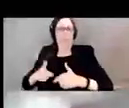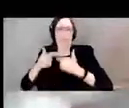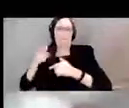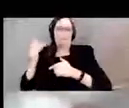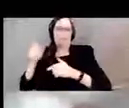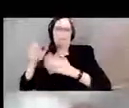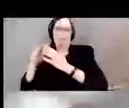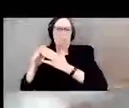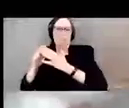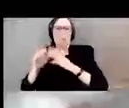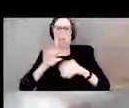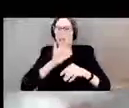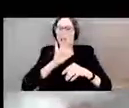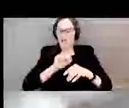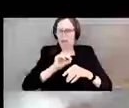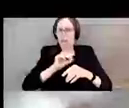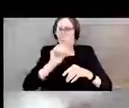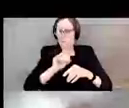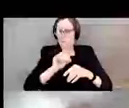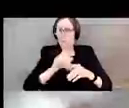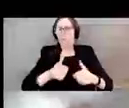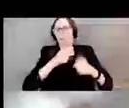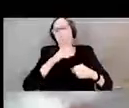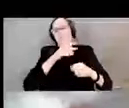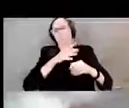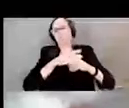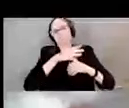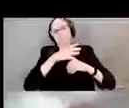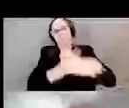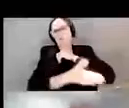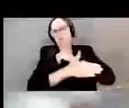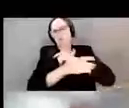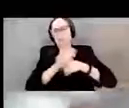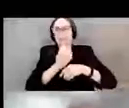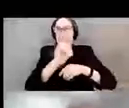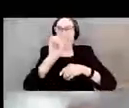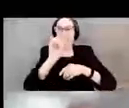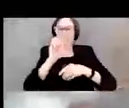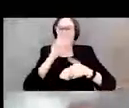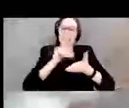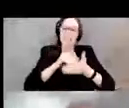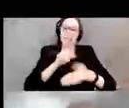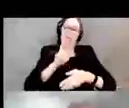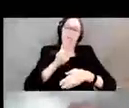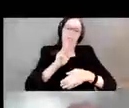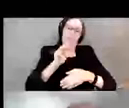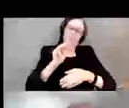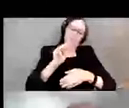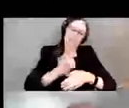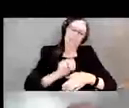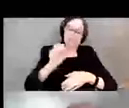80% living in the rural areas, whether it's in the east or the center, north, south, or west of the country.